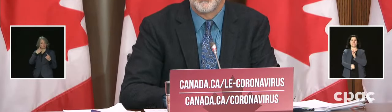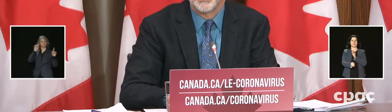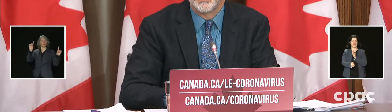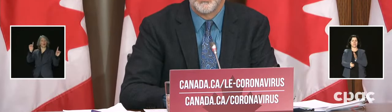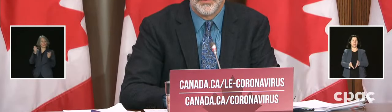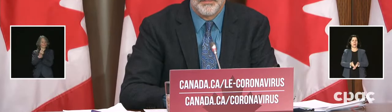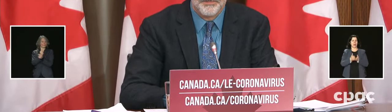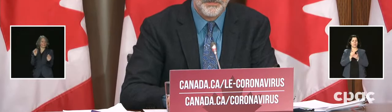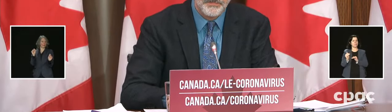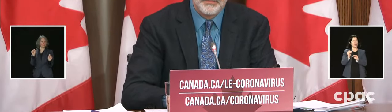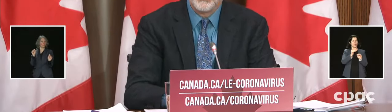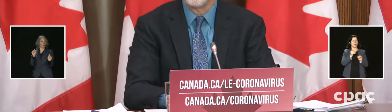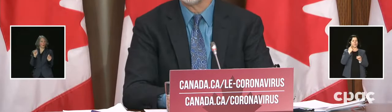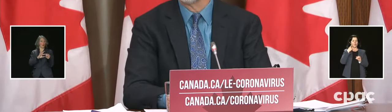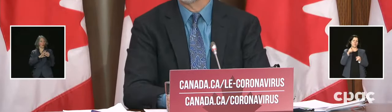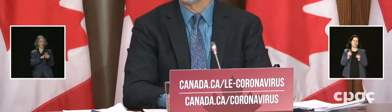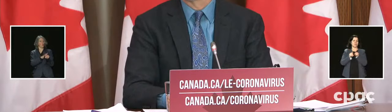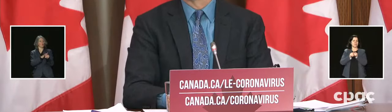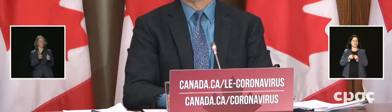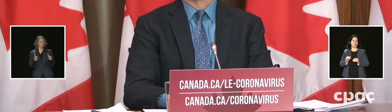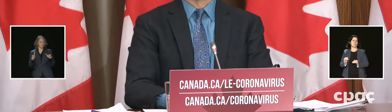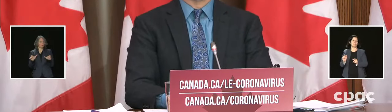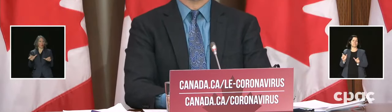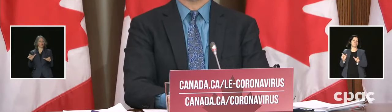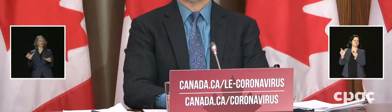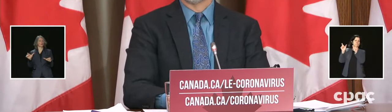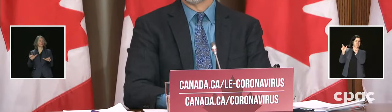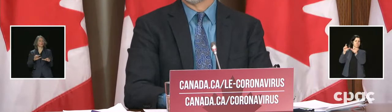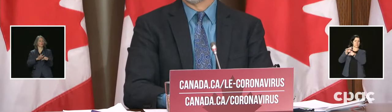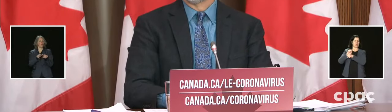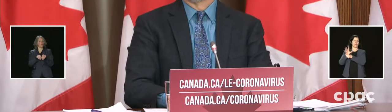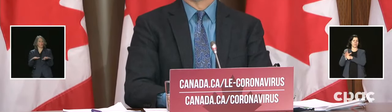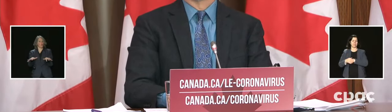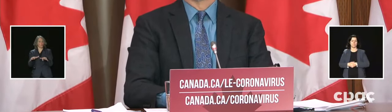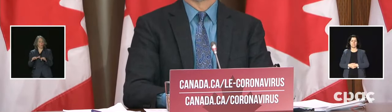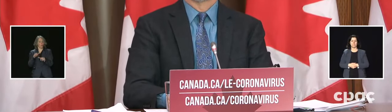la COVID-19. Merci, Docteur. Operator, next question.